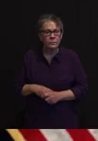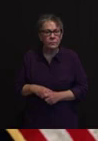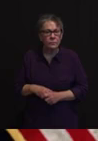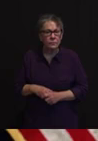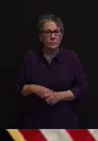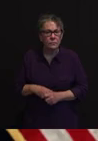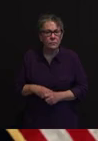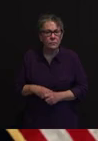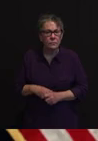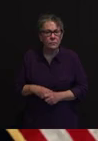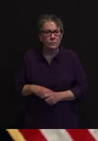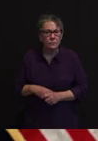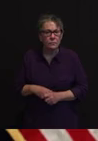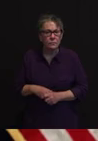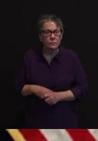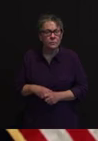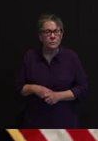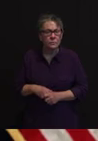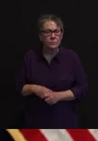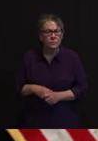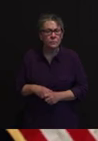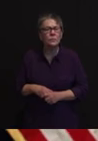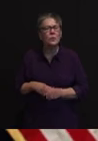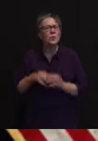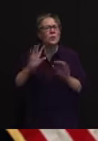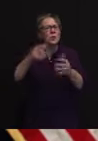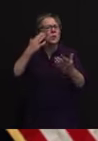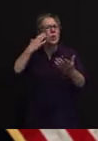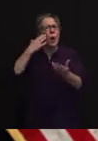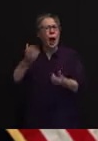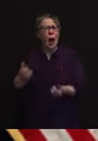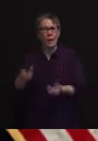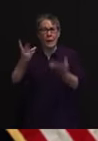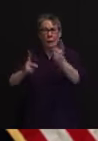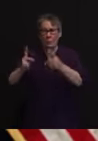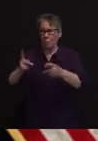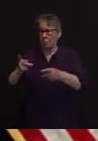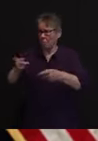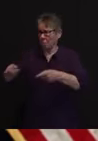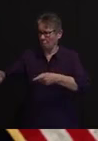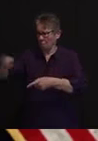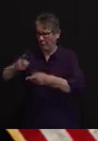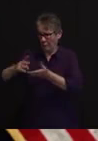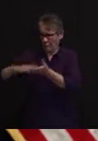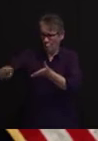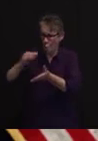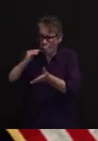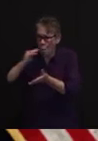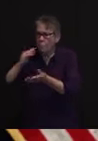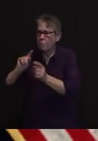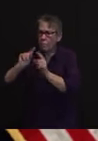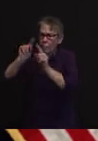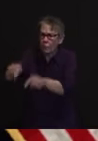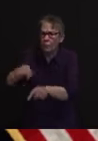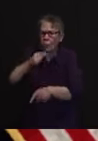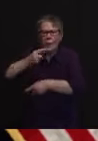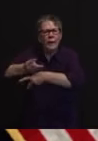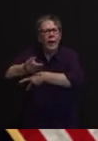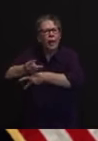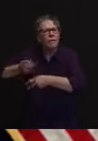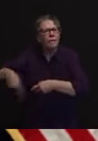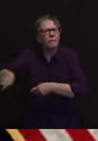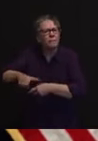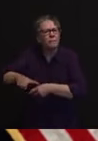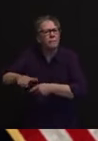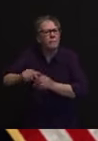the figures of people, recovered. So just double checking on that. Let me give a couple of high-level comments, Judy, and